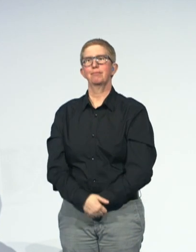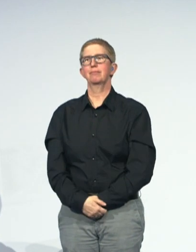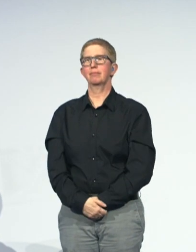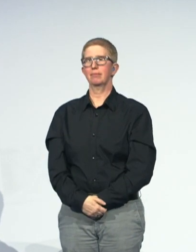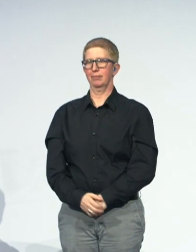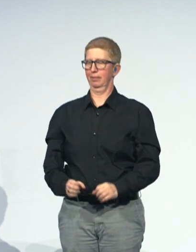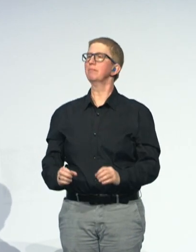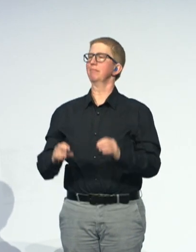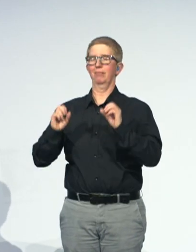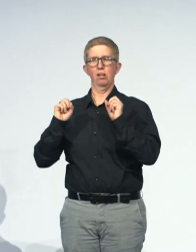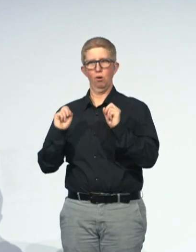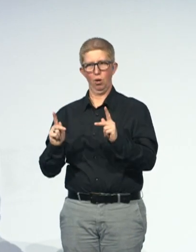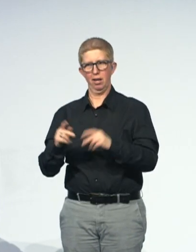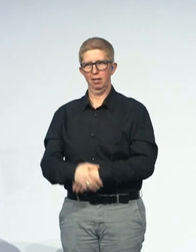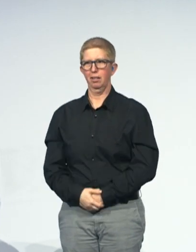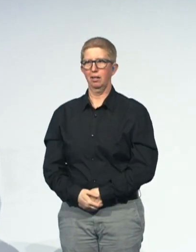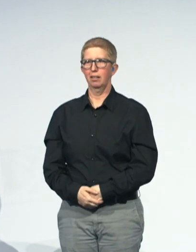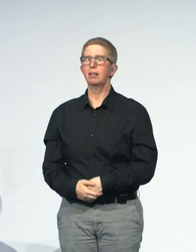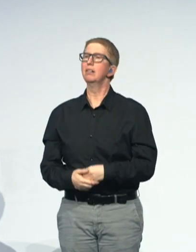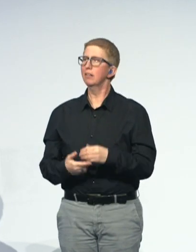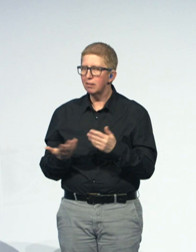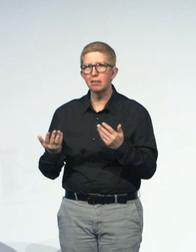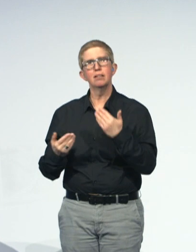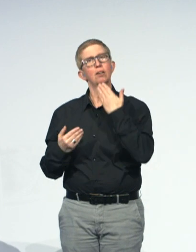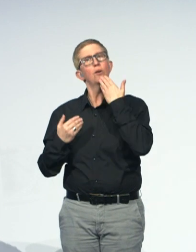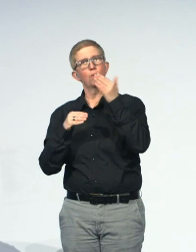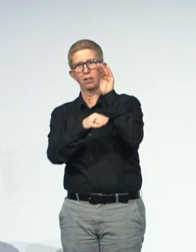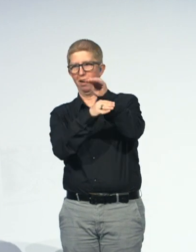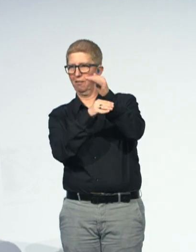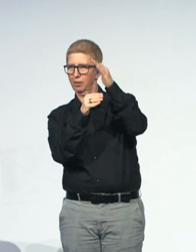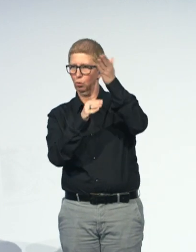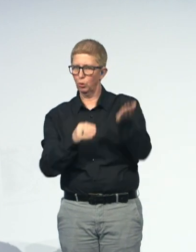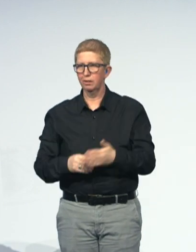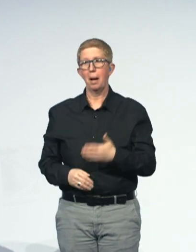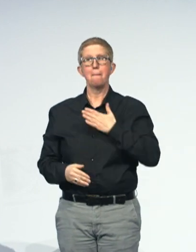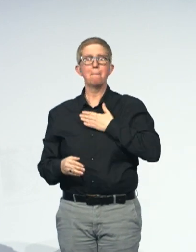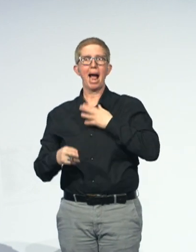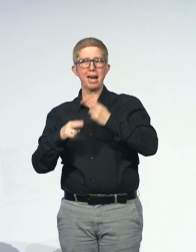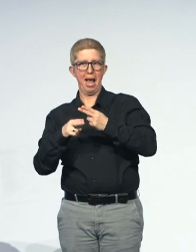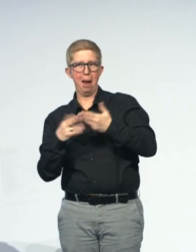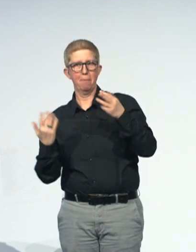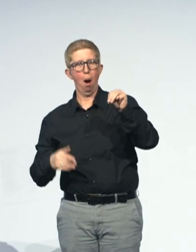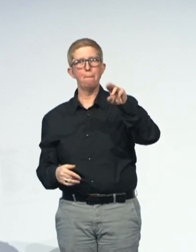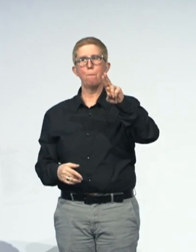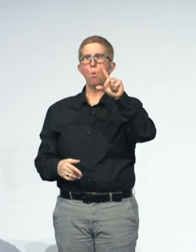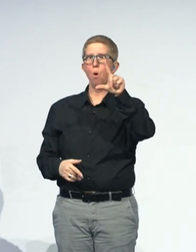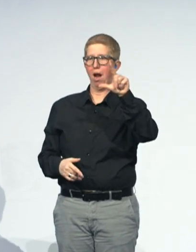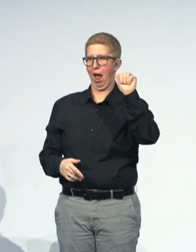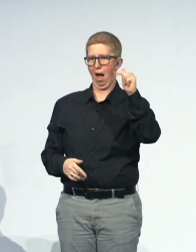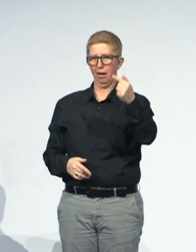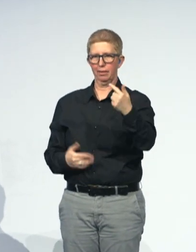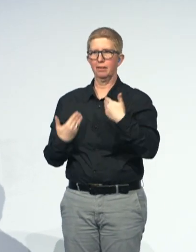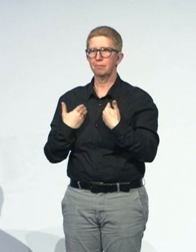Okay. Good afternoon, everyone. My name is Mekonnen Mulat. I am from